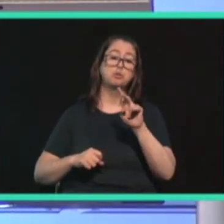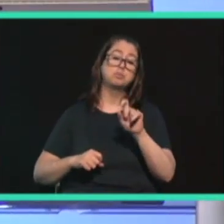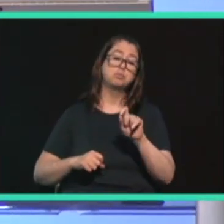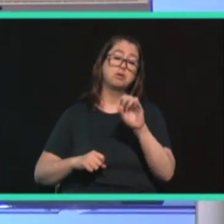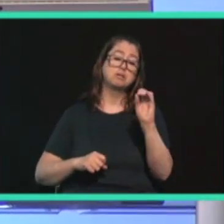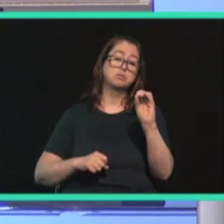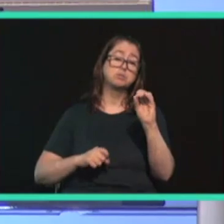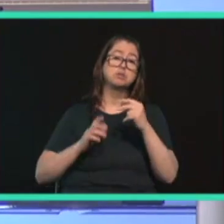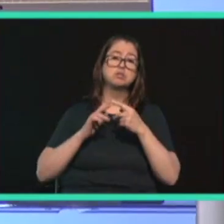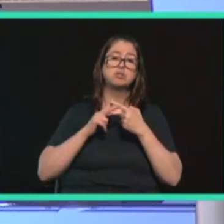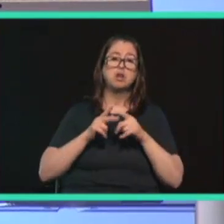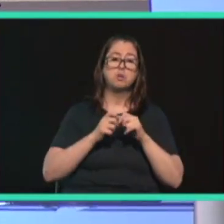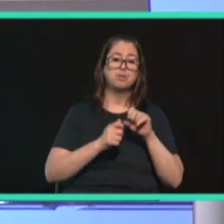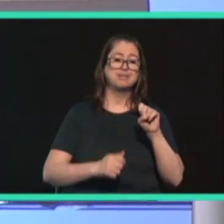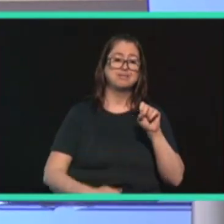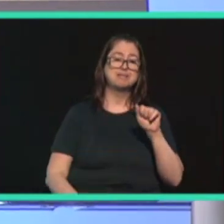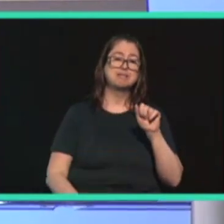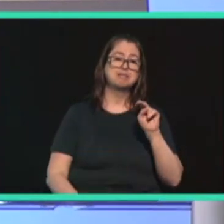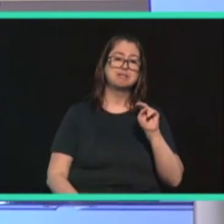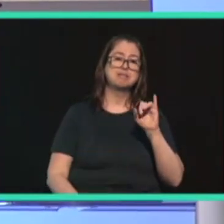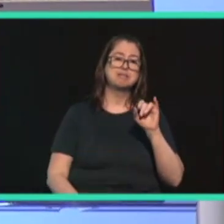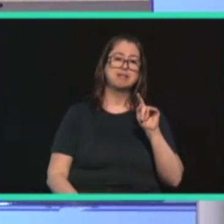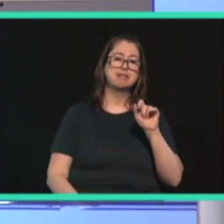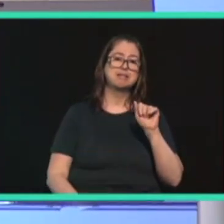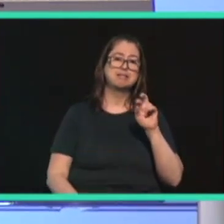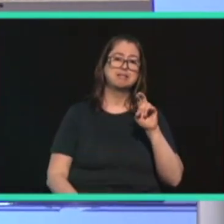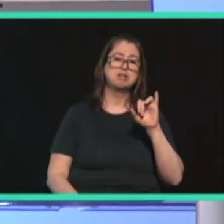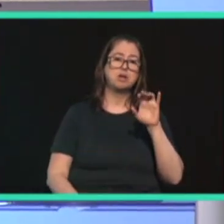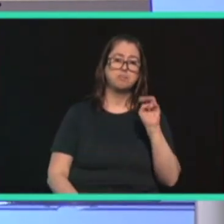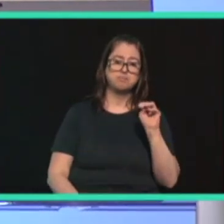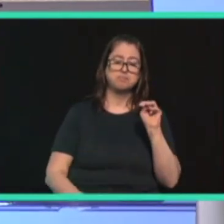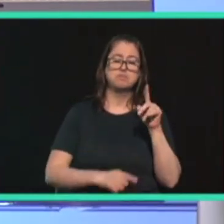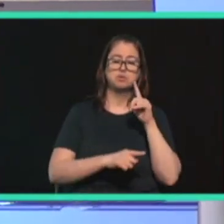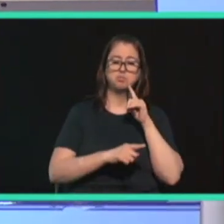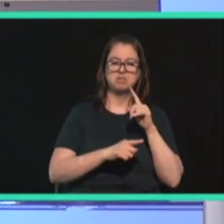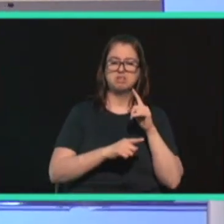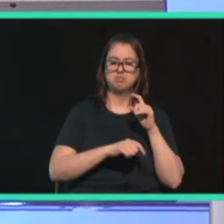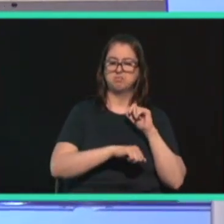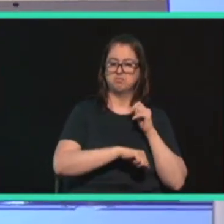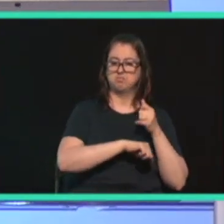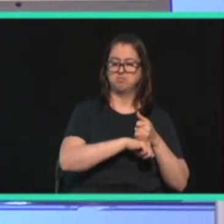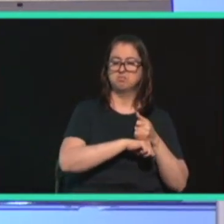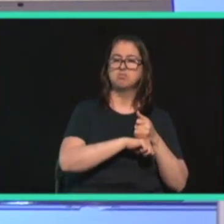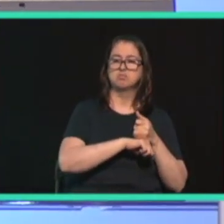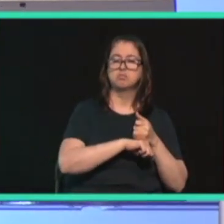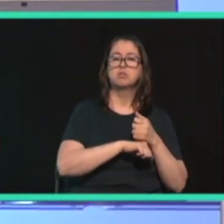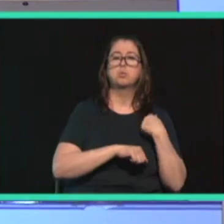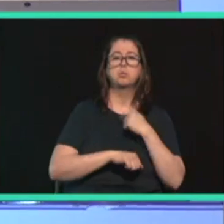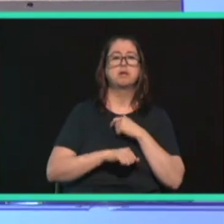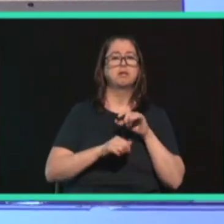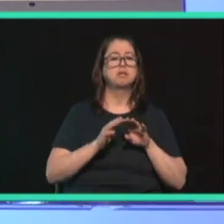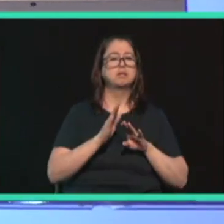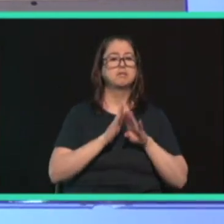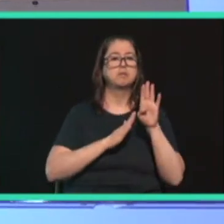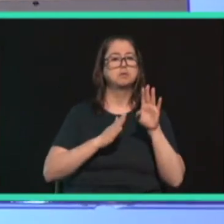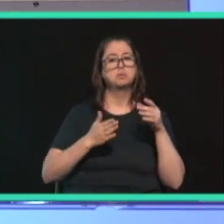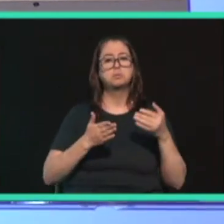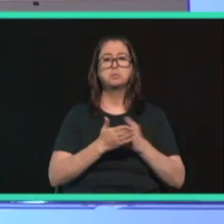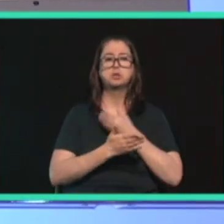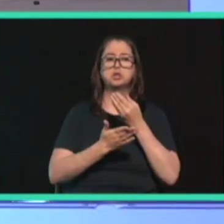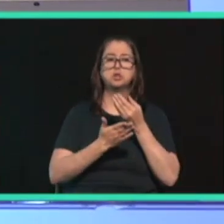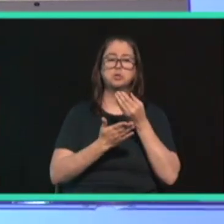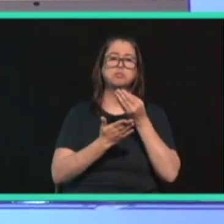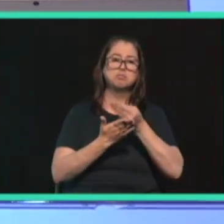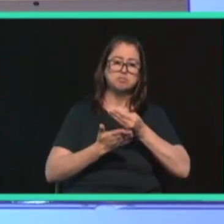started when Sanitarium acquired the CHIP program, as Peter mentioned earlier, and we developed some new evidence-based and